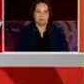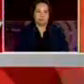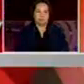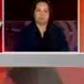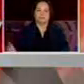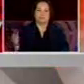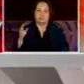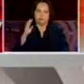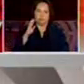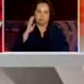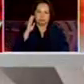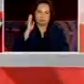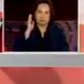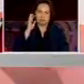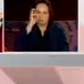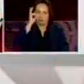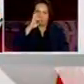Mga kababayan,